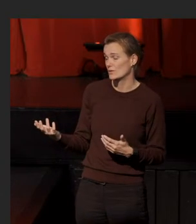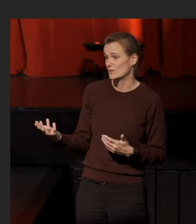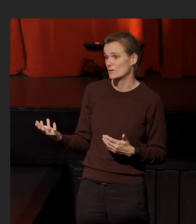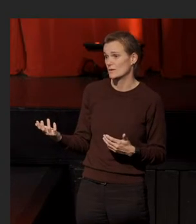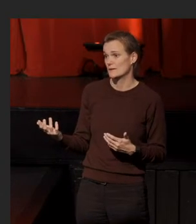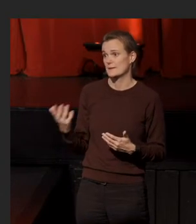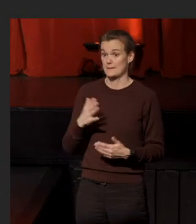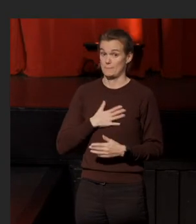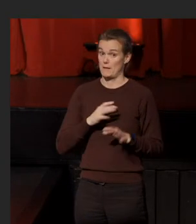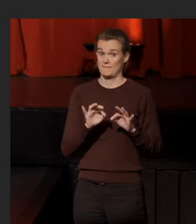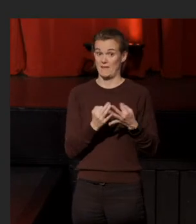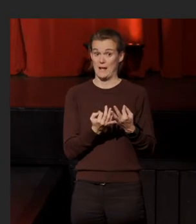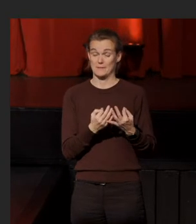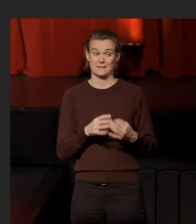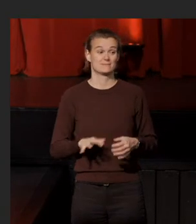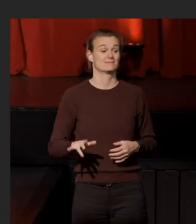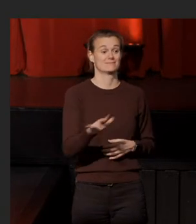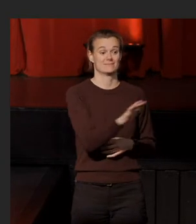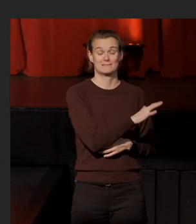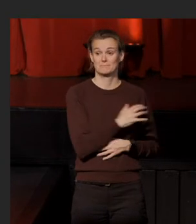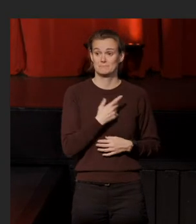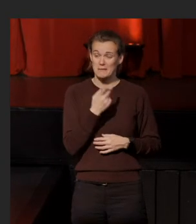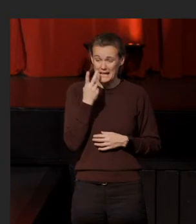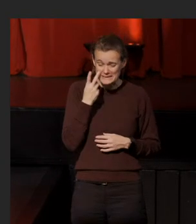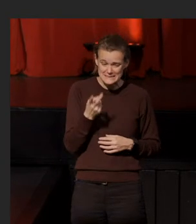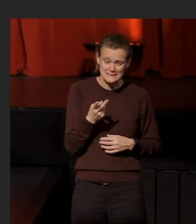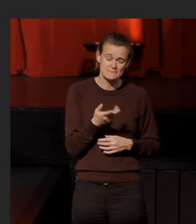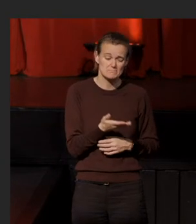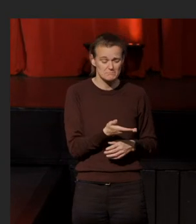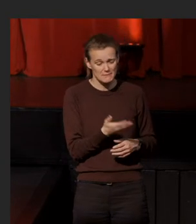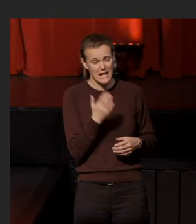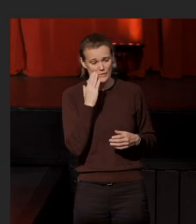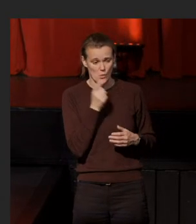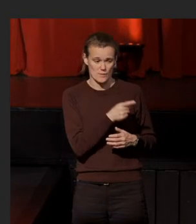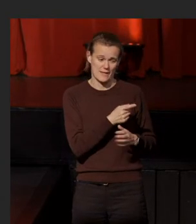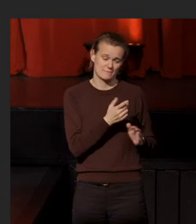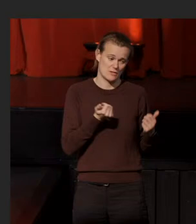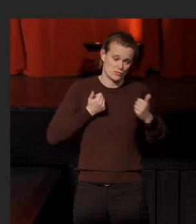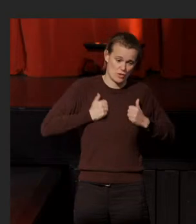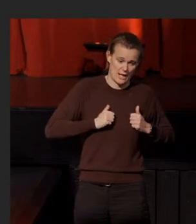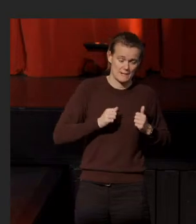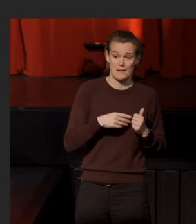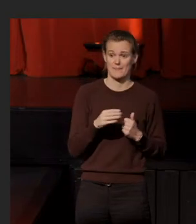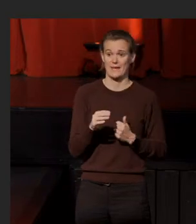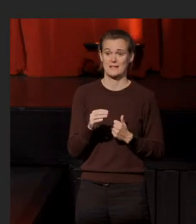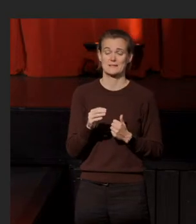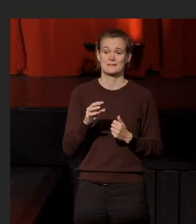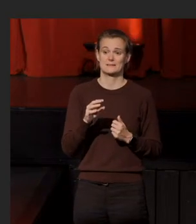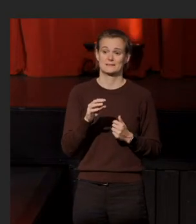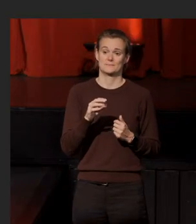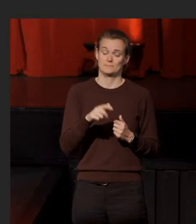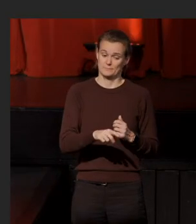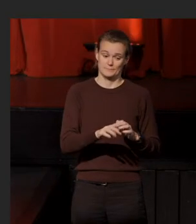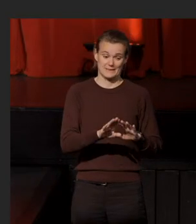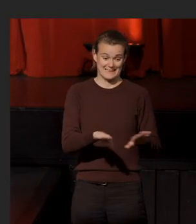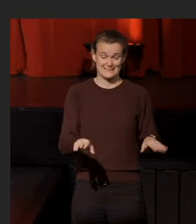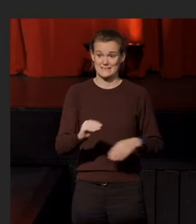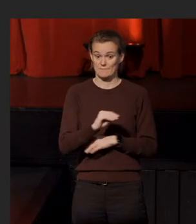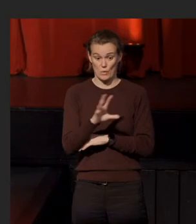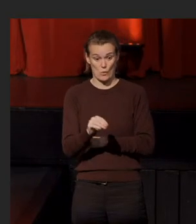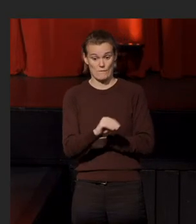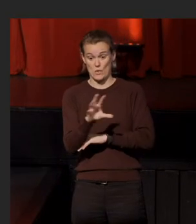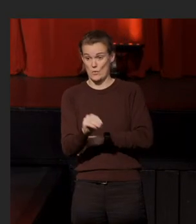own extended family, people, well-intentioned people, who are photographing and in the process of doing